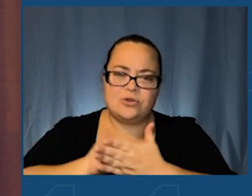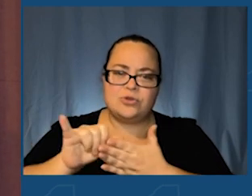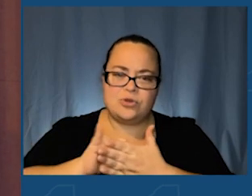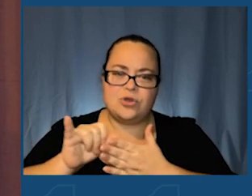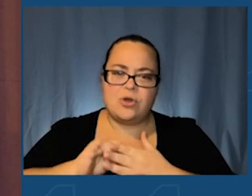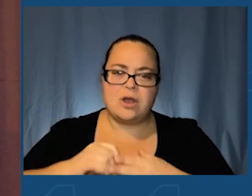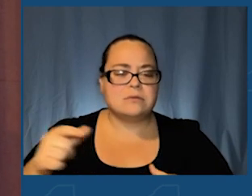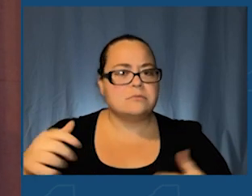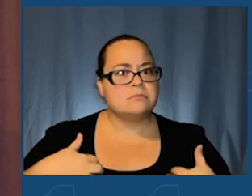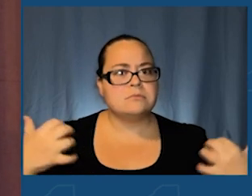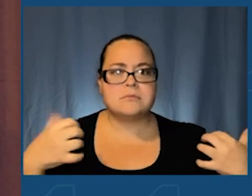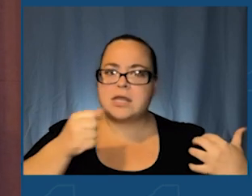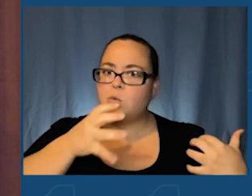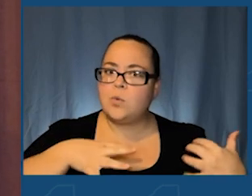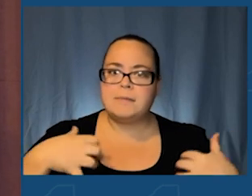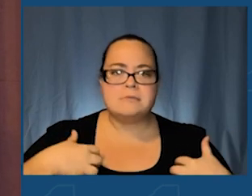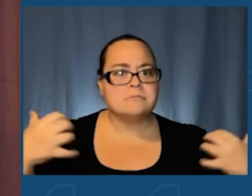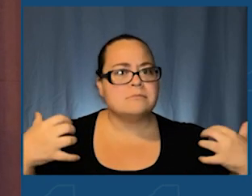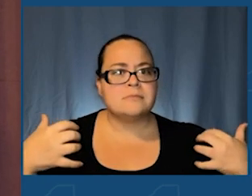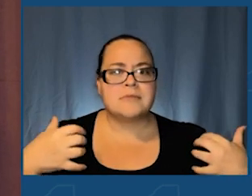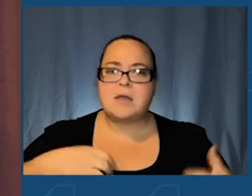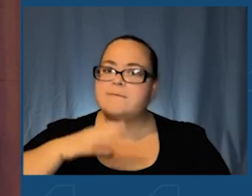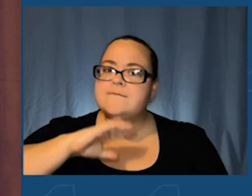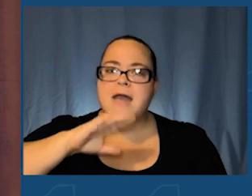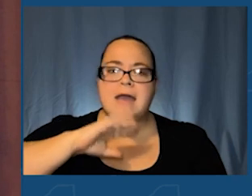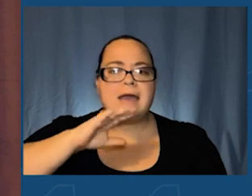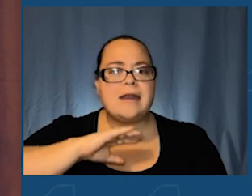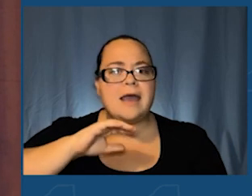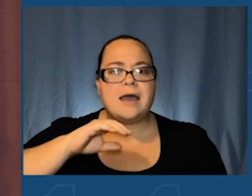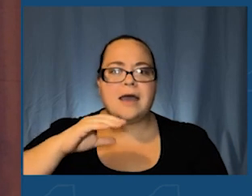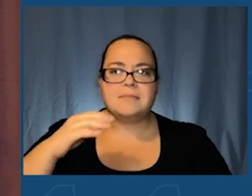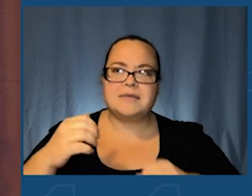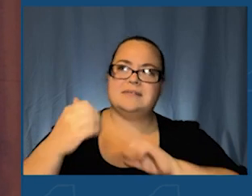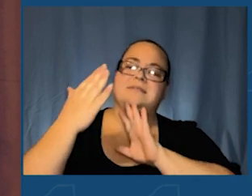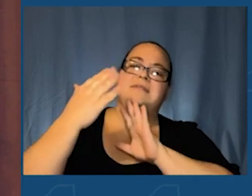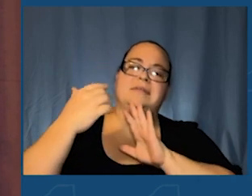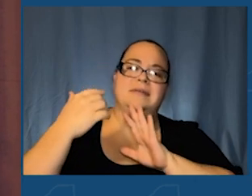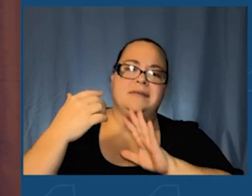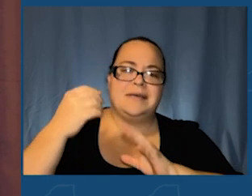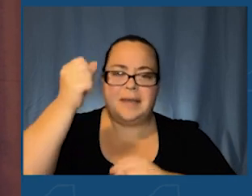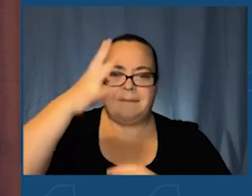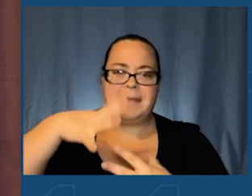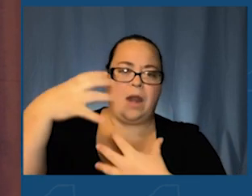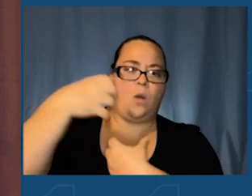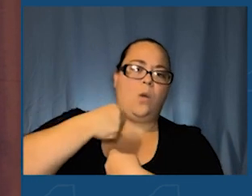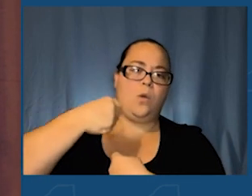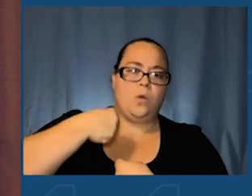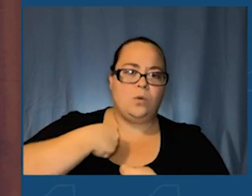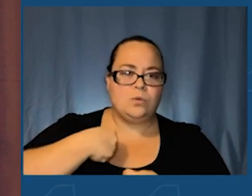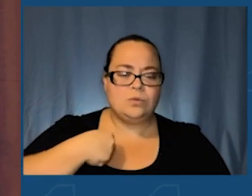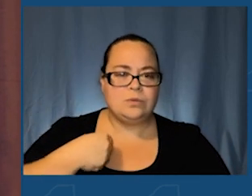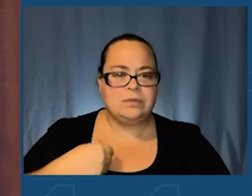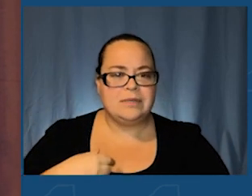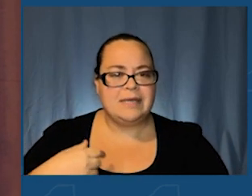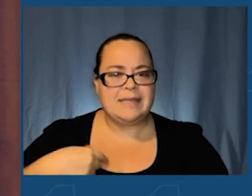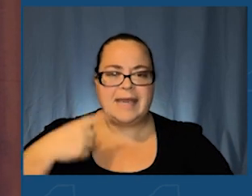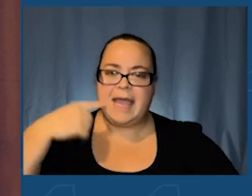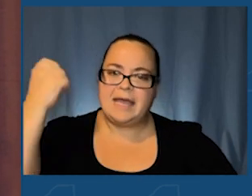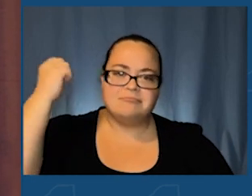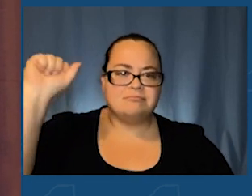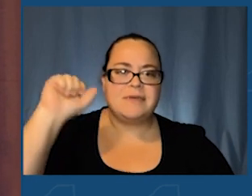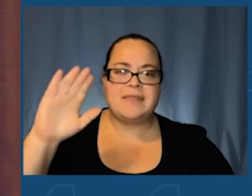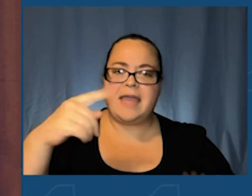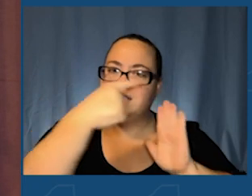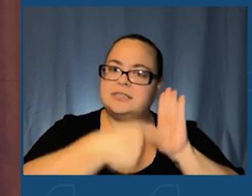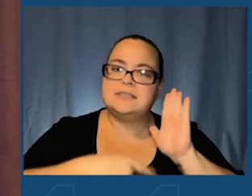these women. They were so fed up with being treated like the property of men. They had their declaration, their sort of Bill of Rights, they called